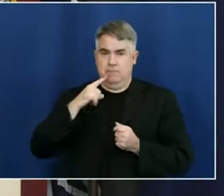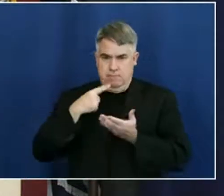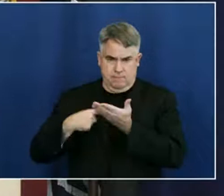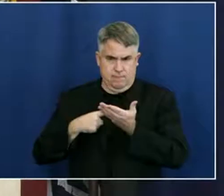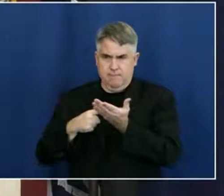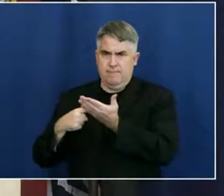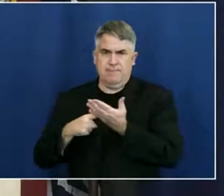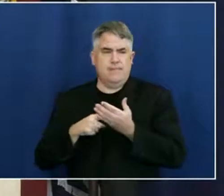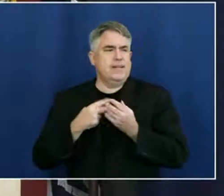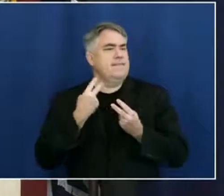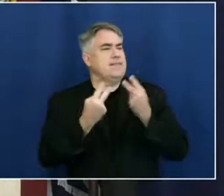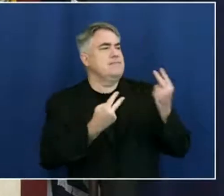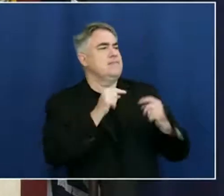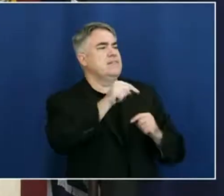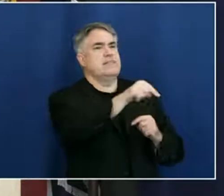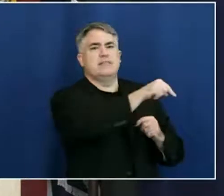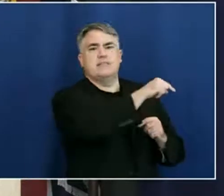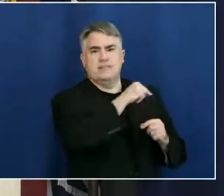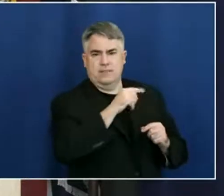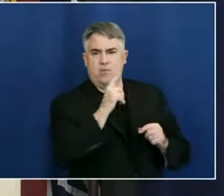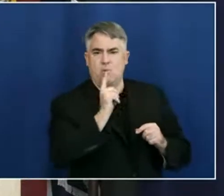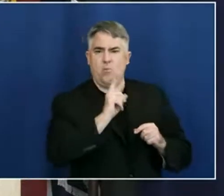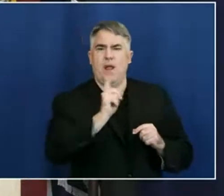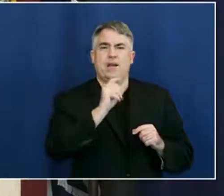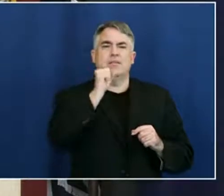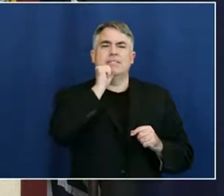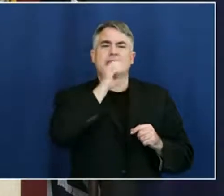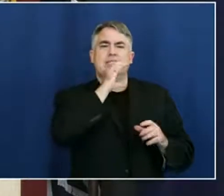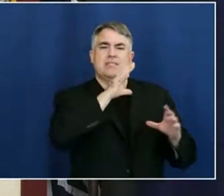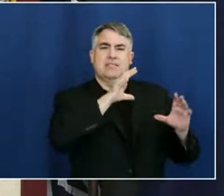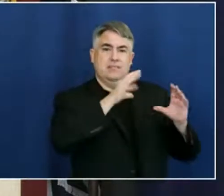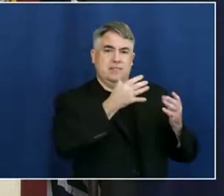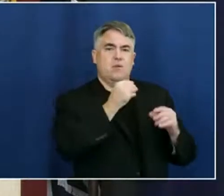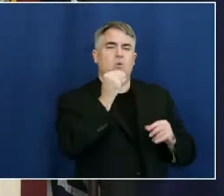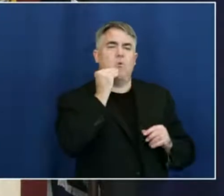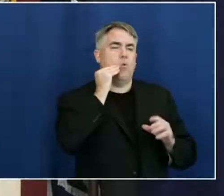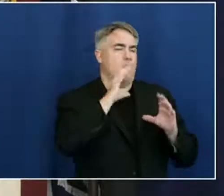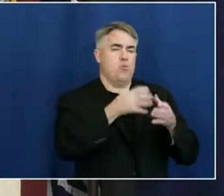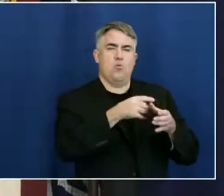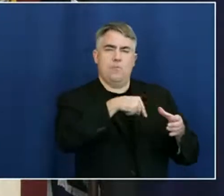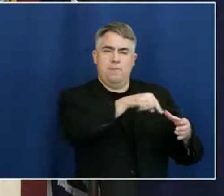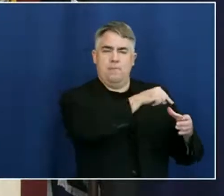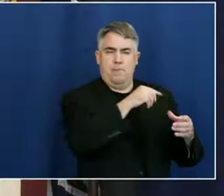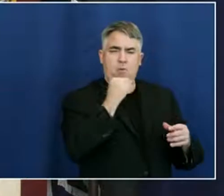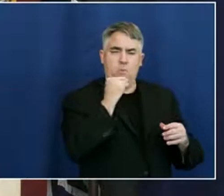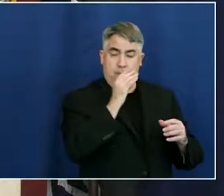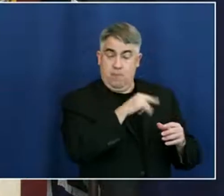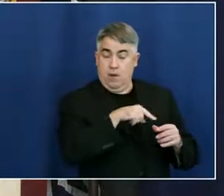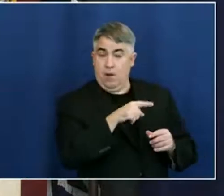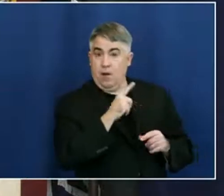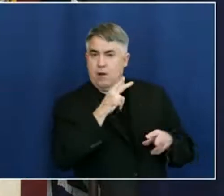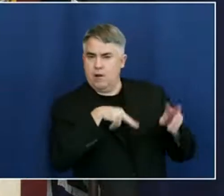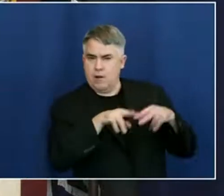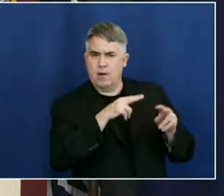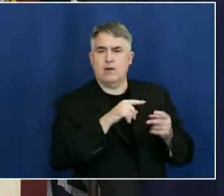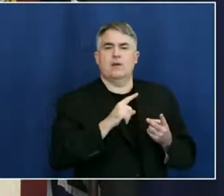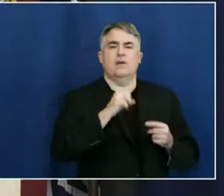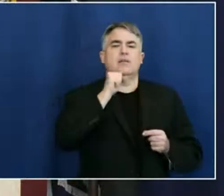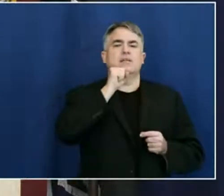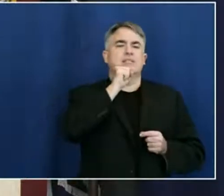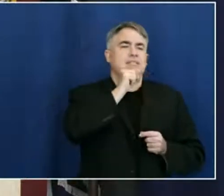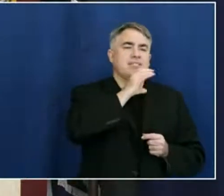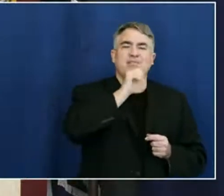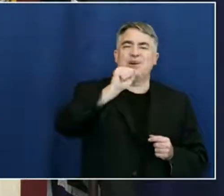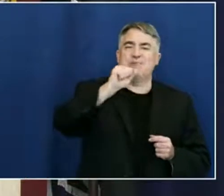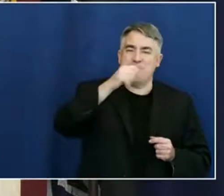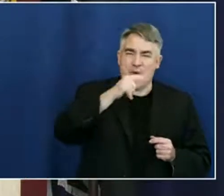to senior living centers and apartment complexes that are high propensity seniors, administering vaccines on site.